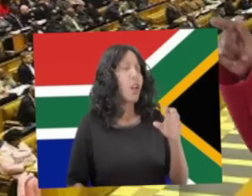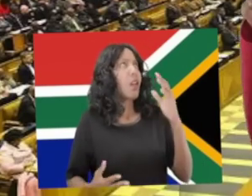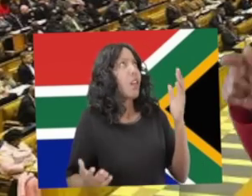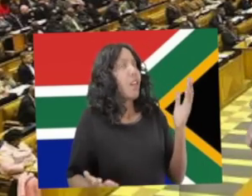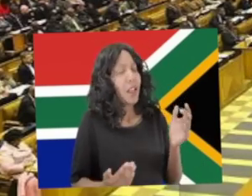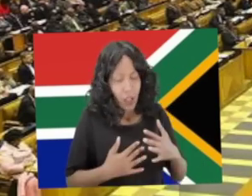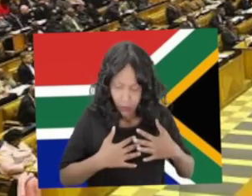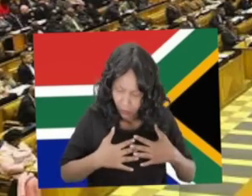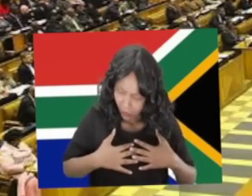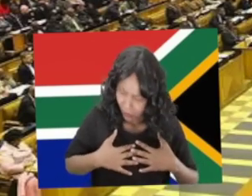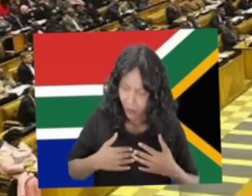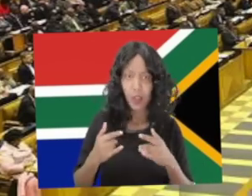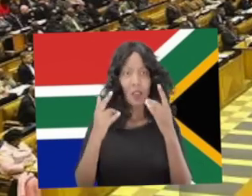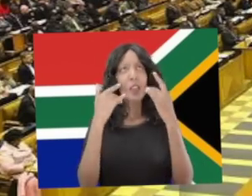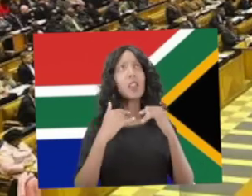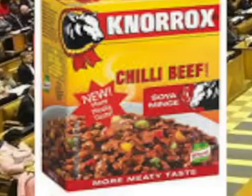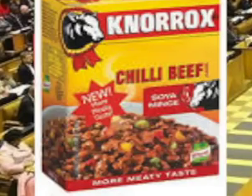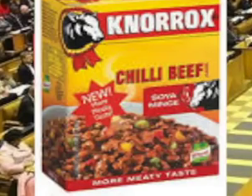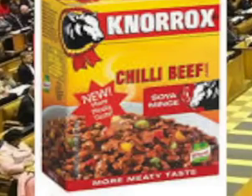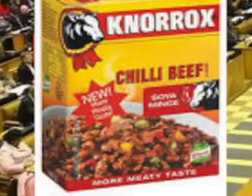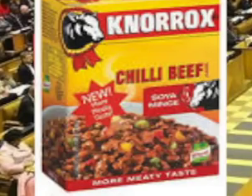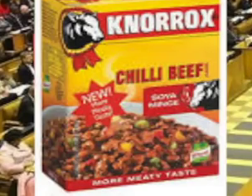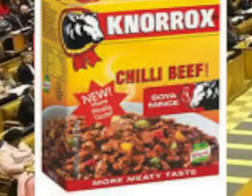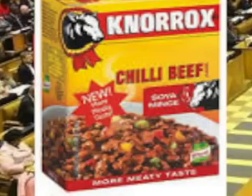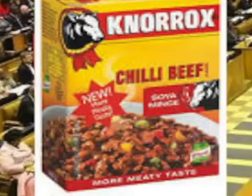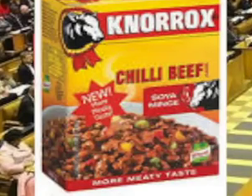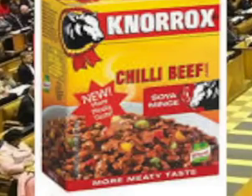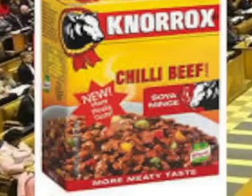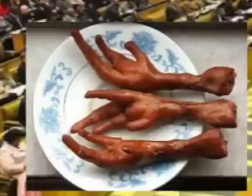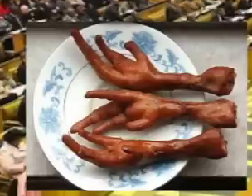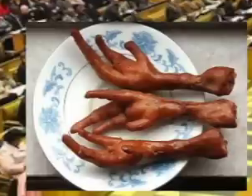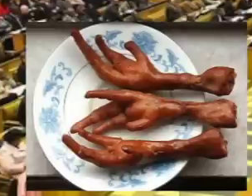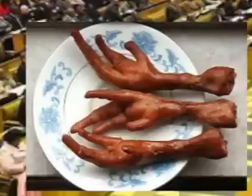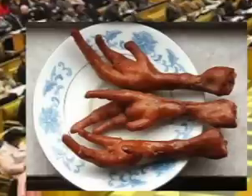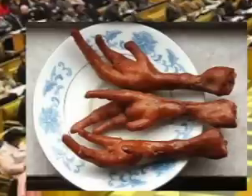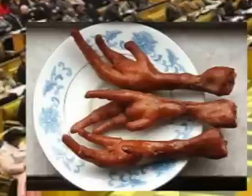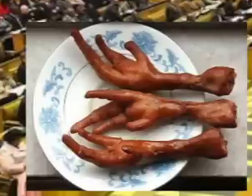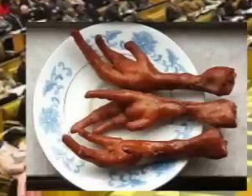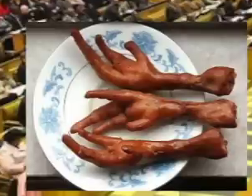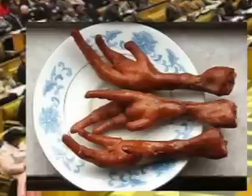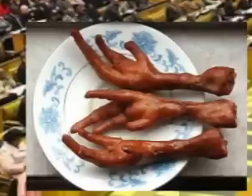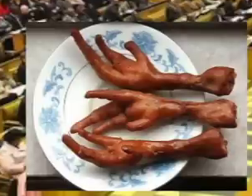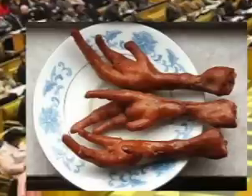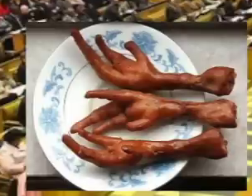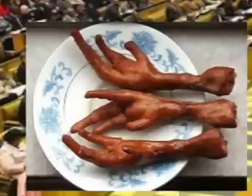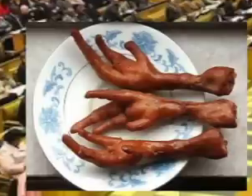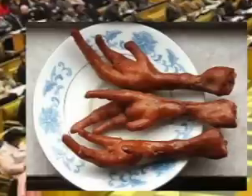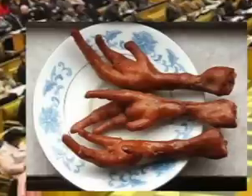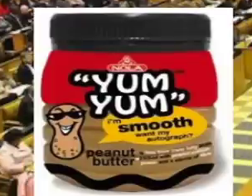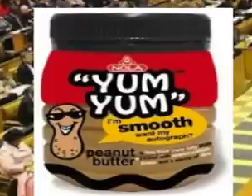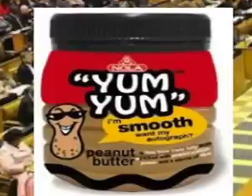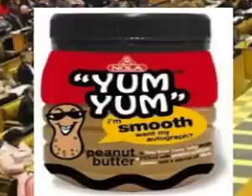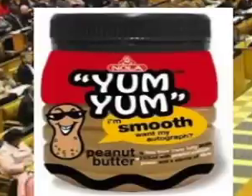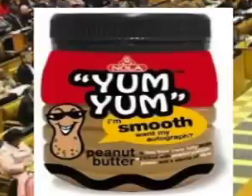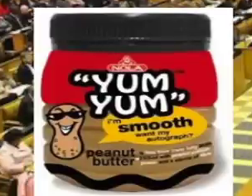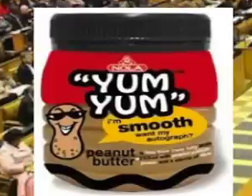enjoy and identify with. We need it to come in Norox flavor. We need chicken feet flavored condoms. We need condoms that are flavored